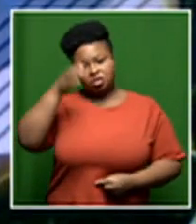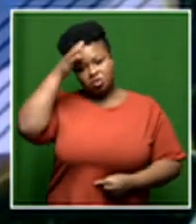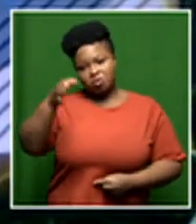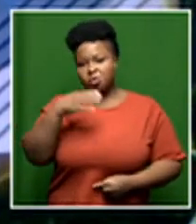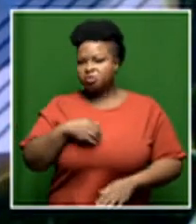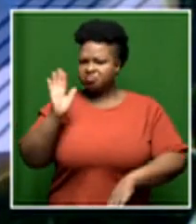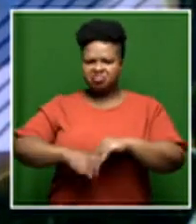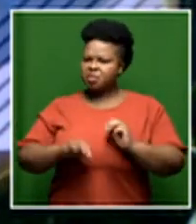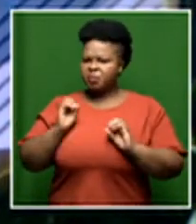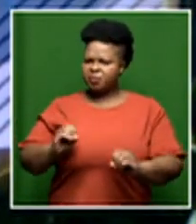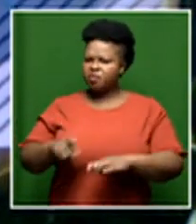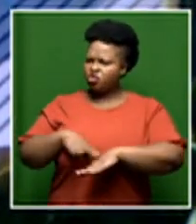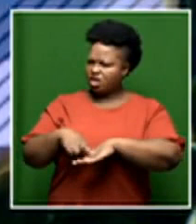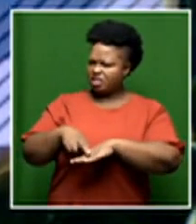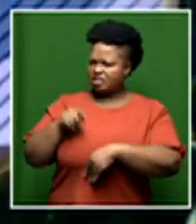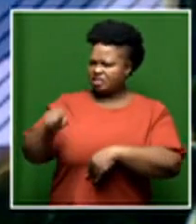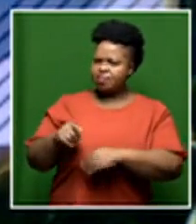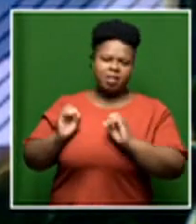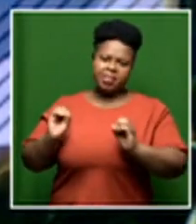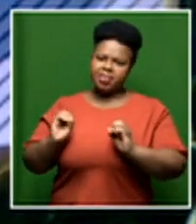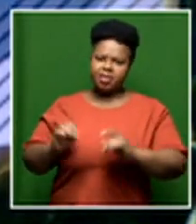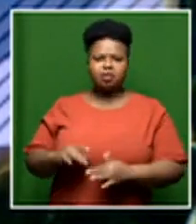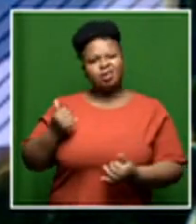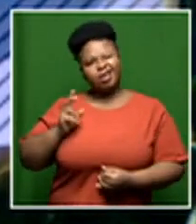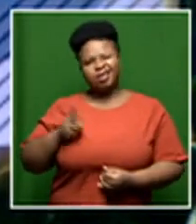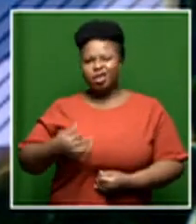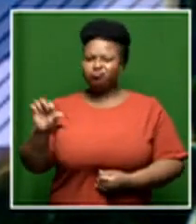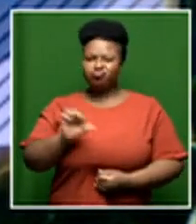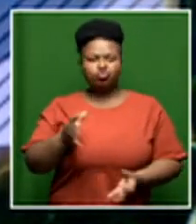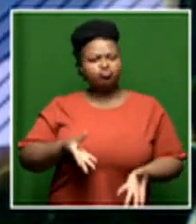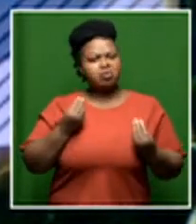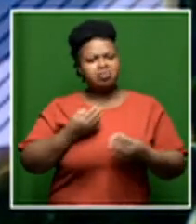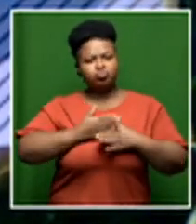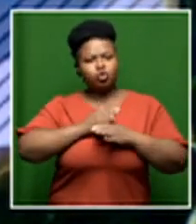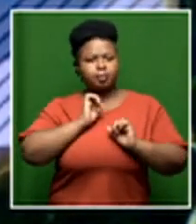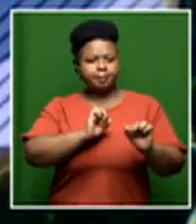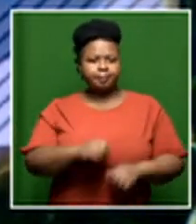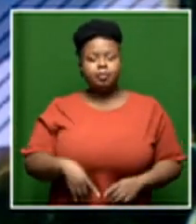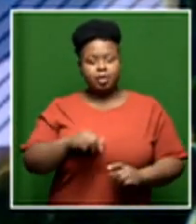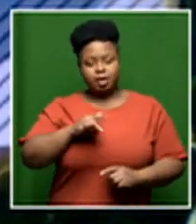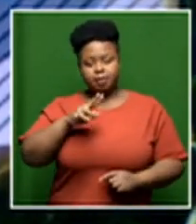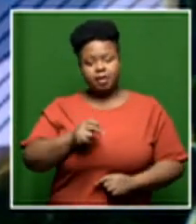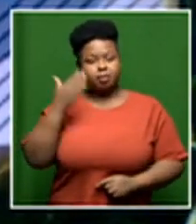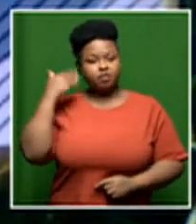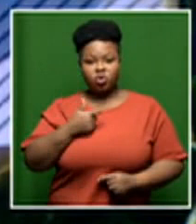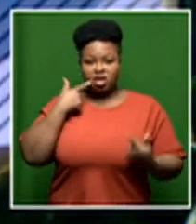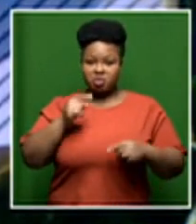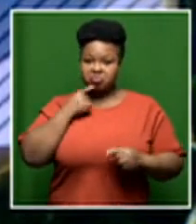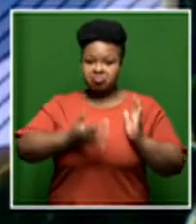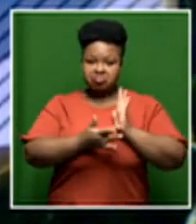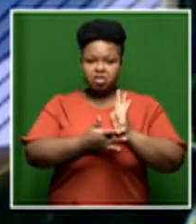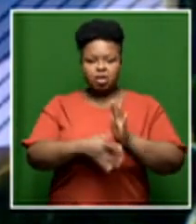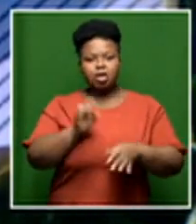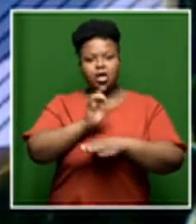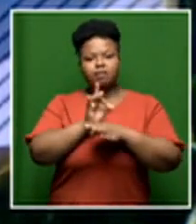controversial coach was not charged in that country for racism and furthermore has been offered his job back. Eymael has been announced as a technical